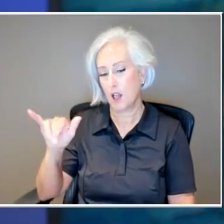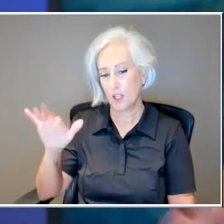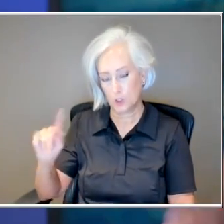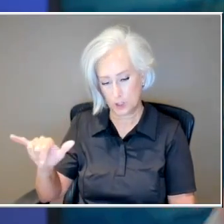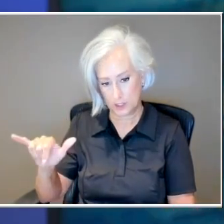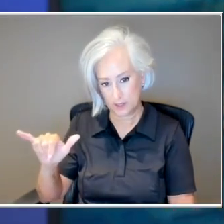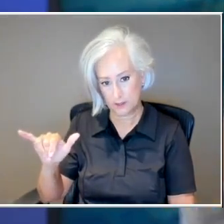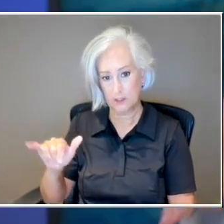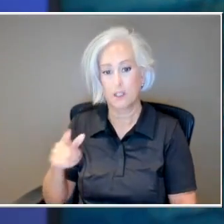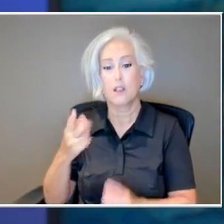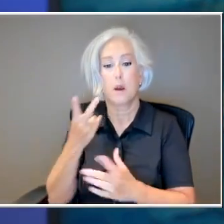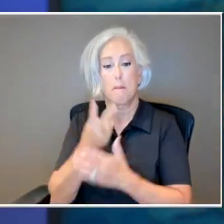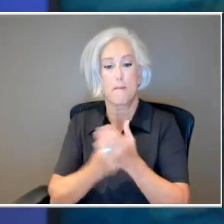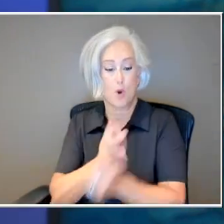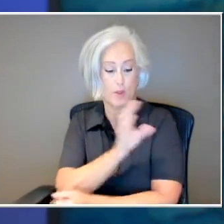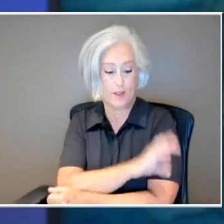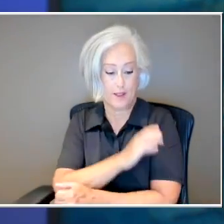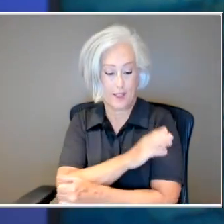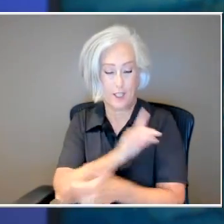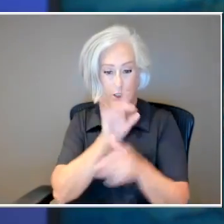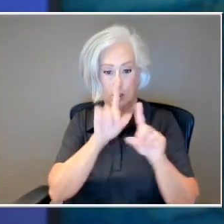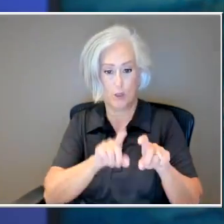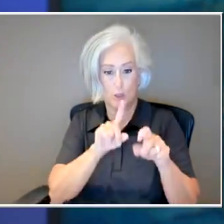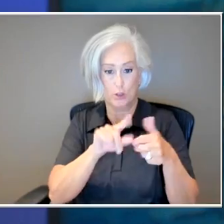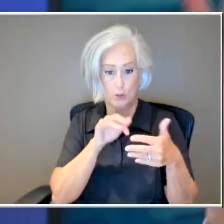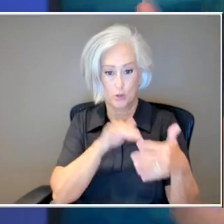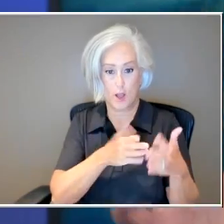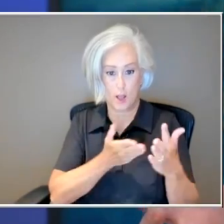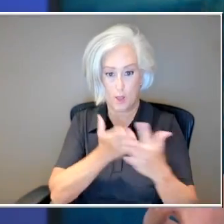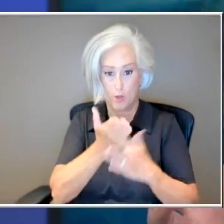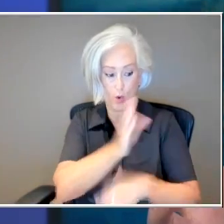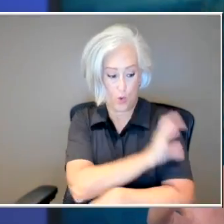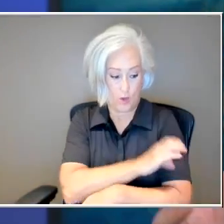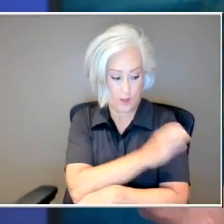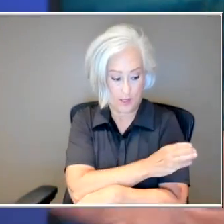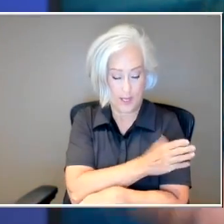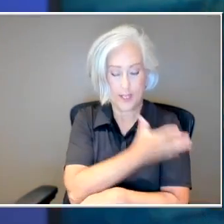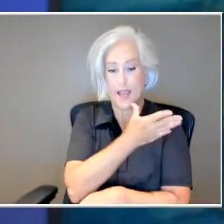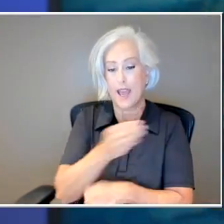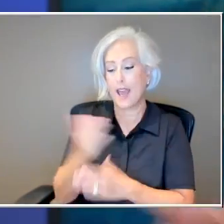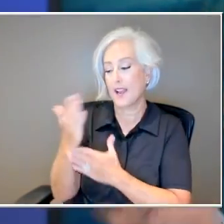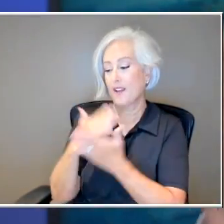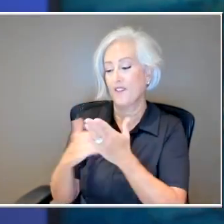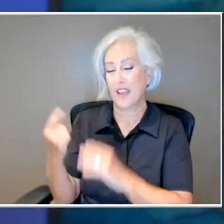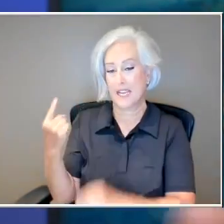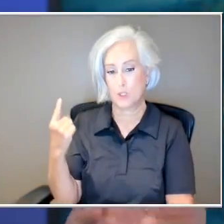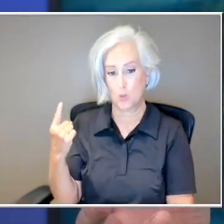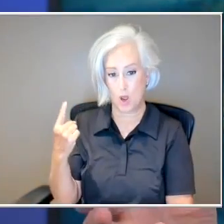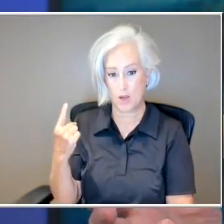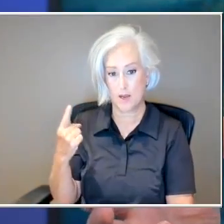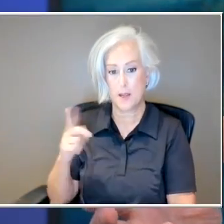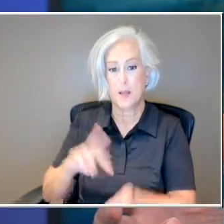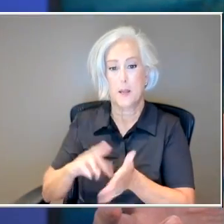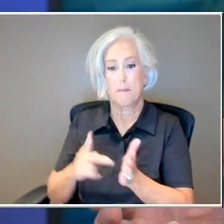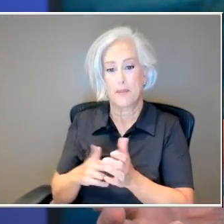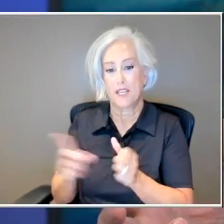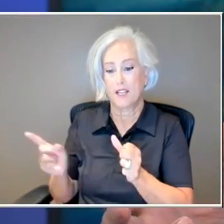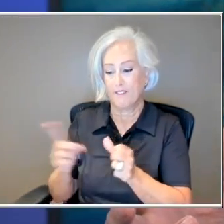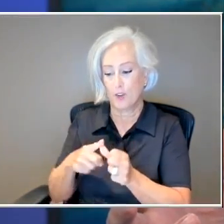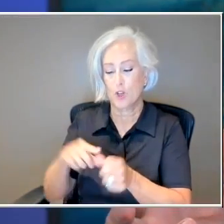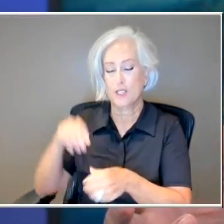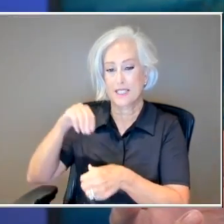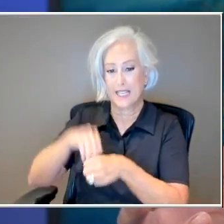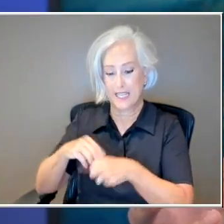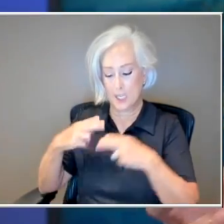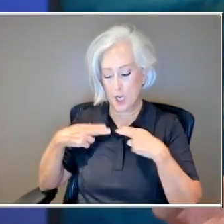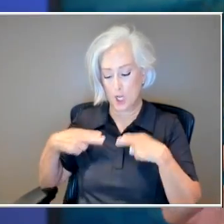in the clinic setting, but also in something called phase 1, which is first-in-human trials. She's been doing that since